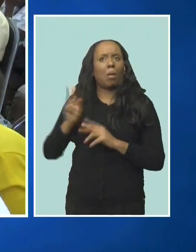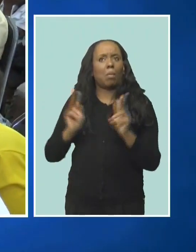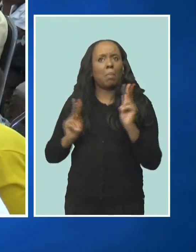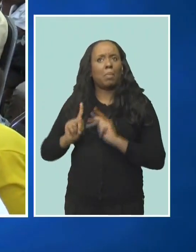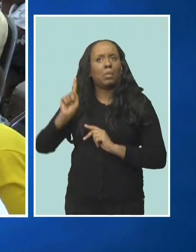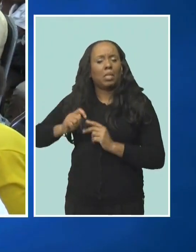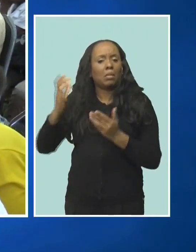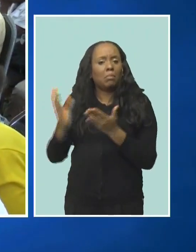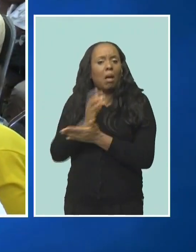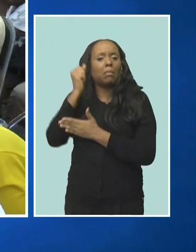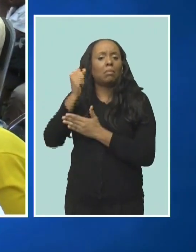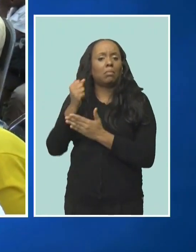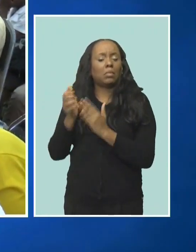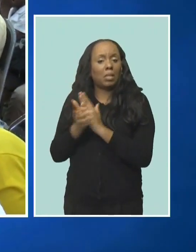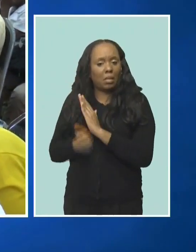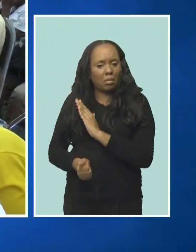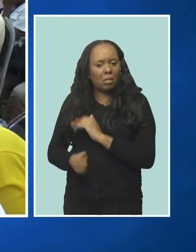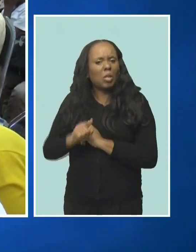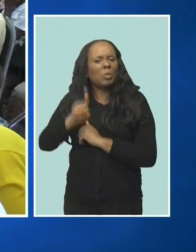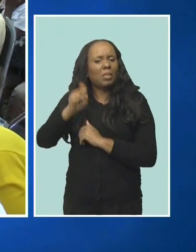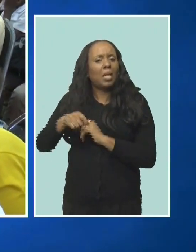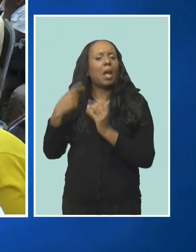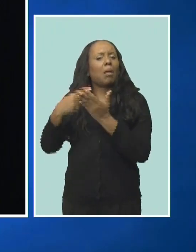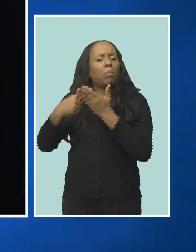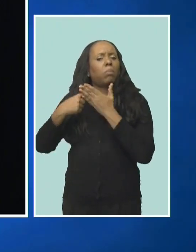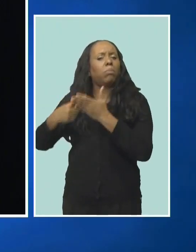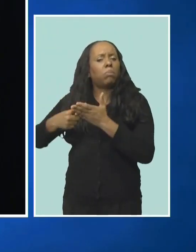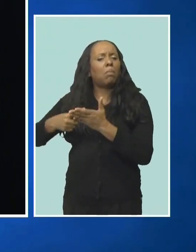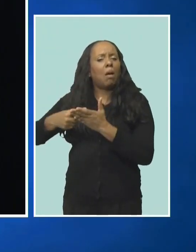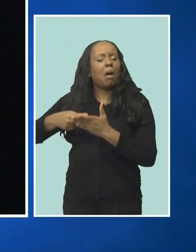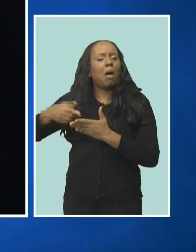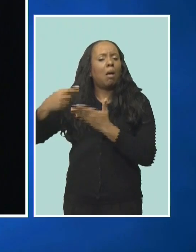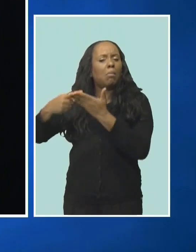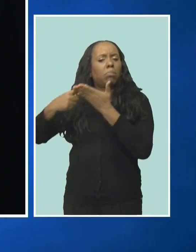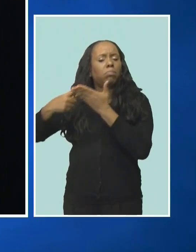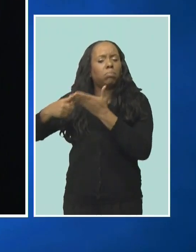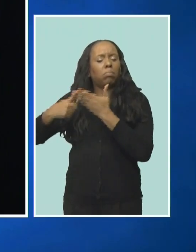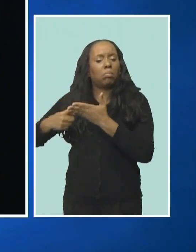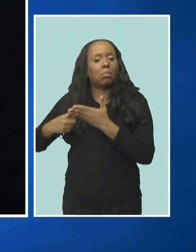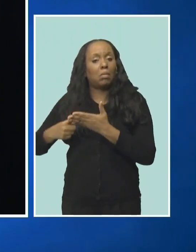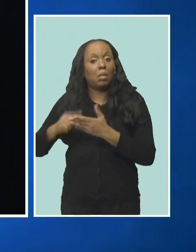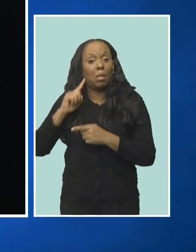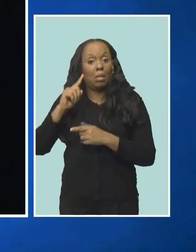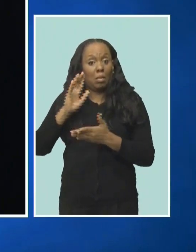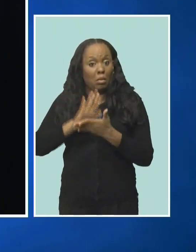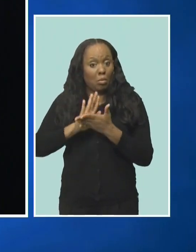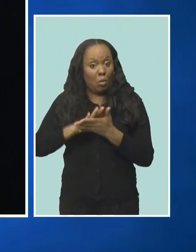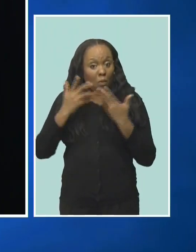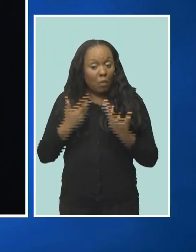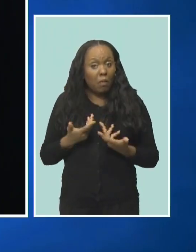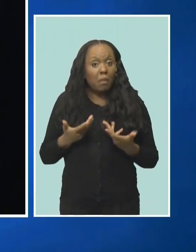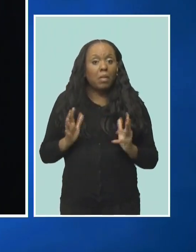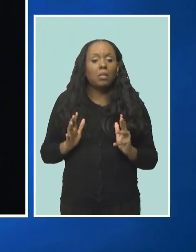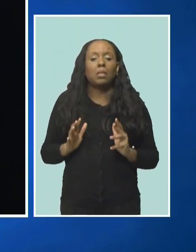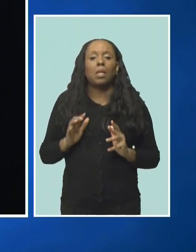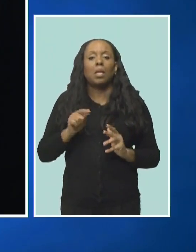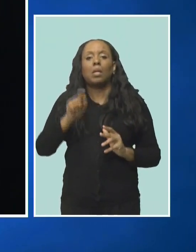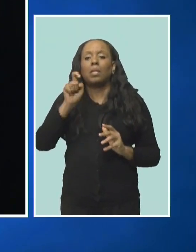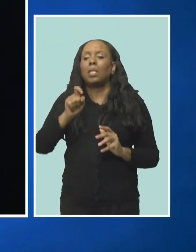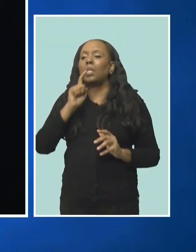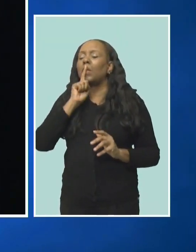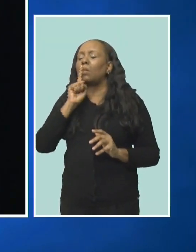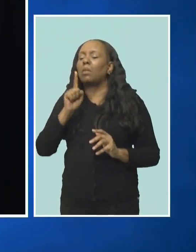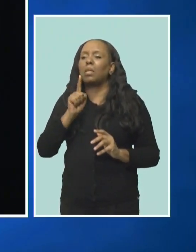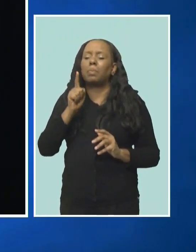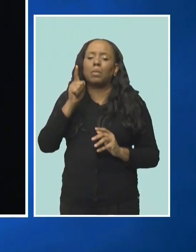you have to debate. Because why? When you leave school, this is the world that you're going into. And they always say the best way to predict the future, and never